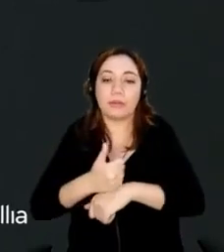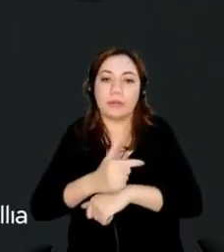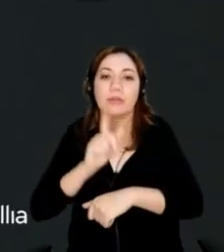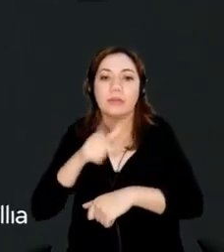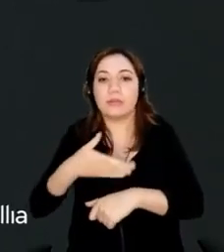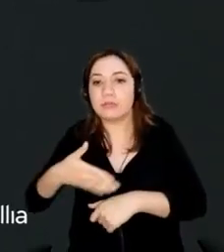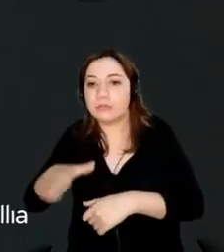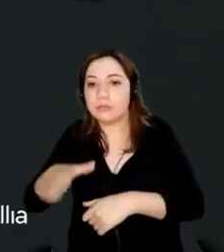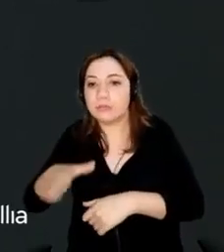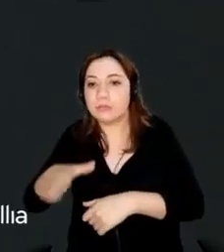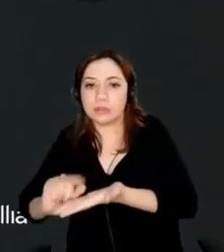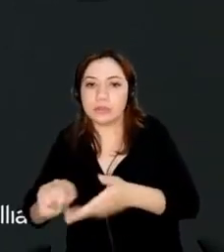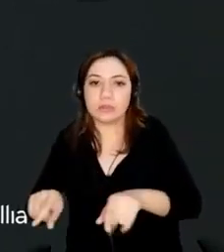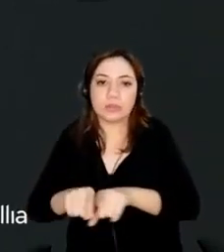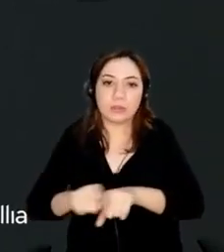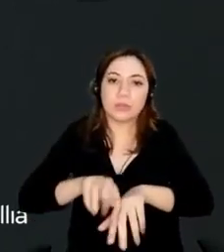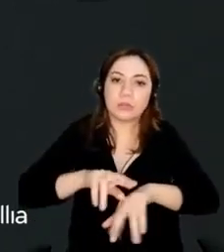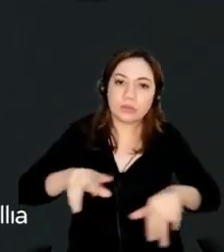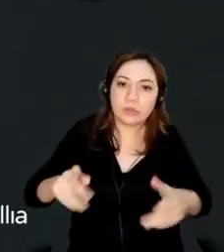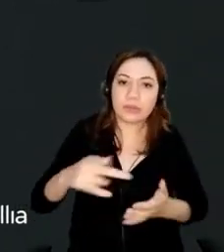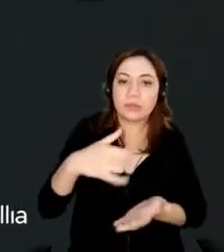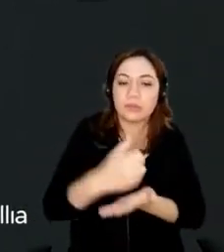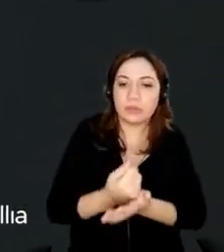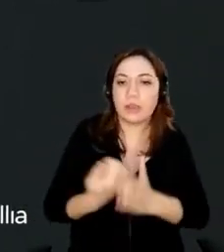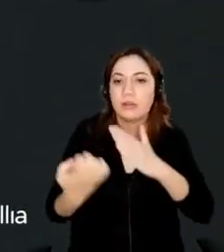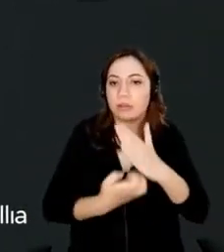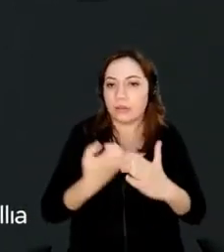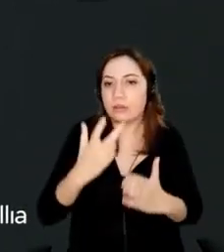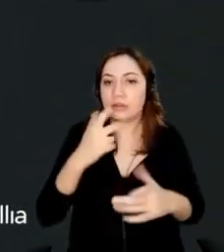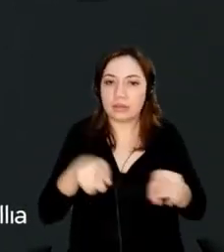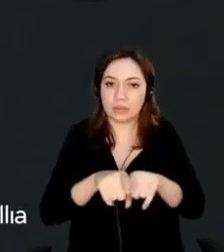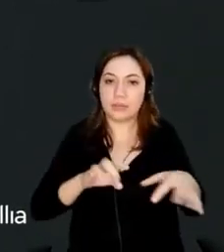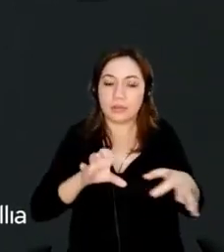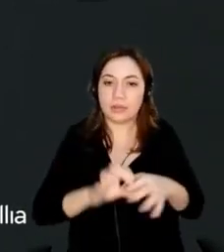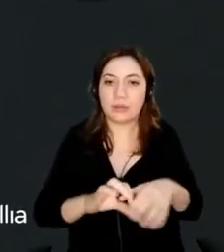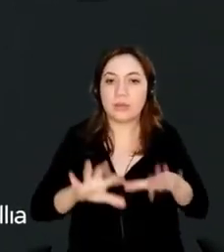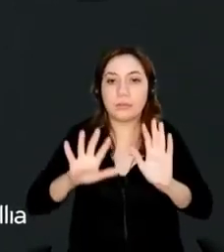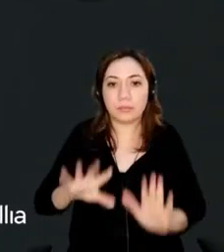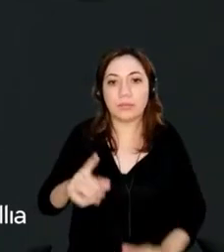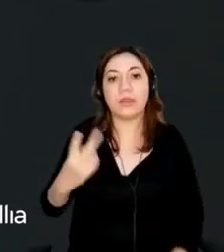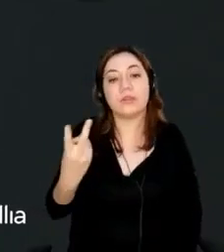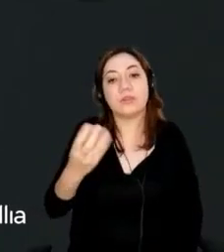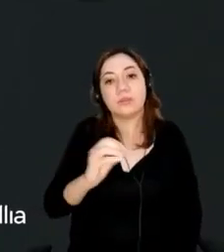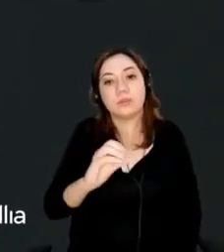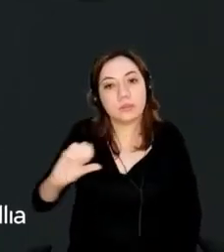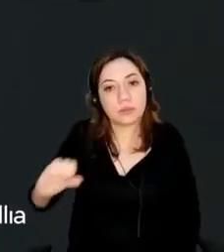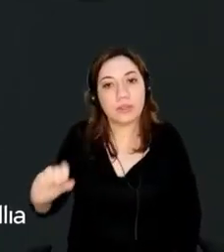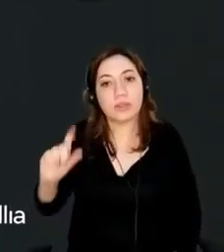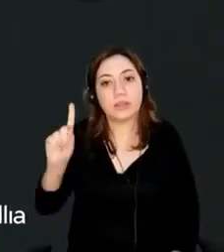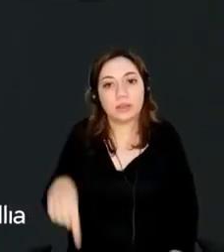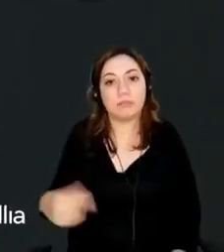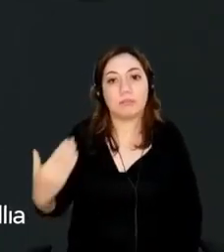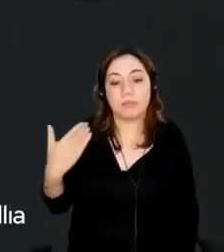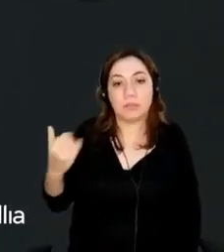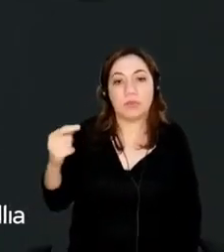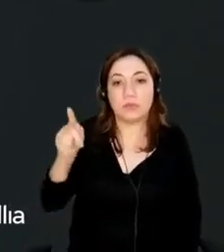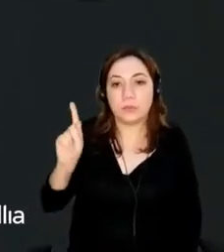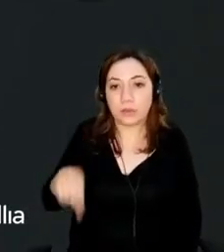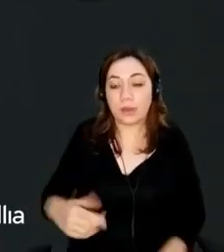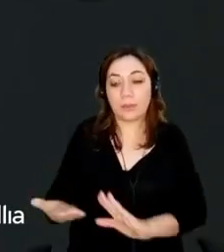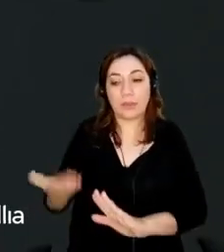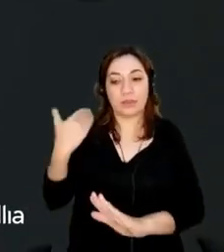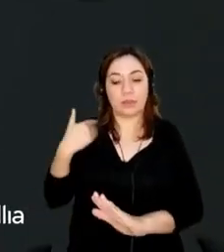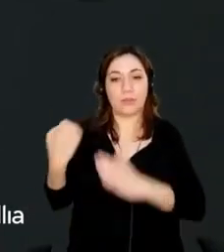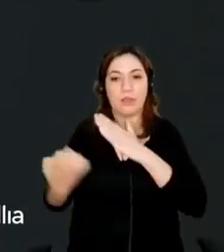like Motorola and others. But in 2019, BP reached out to me, my company, which was formerly called British Petroleum, reached out to me at the end